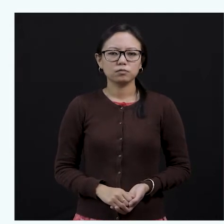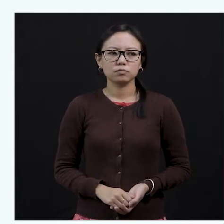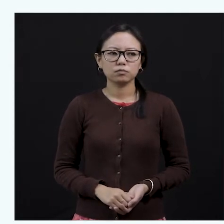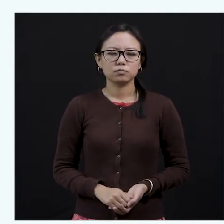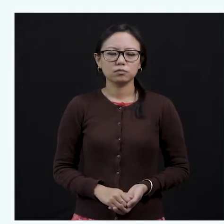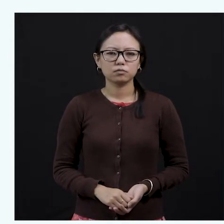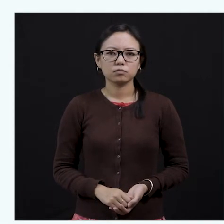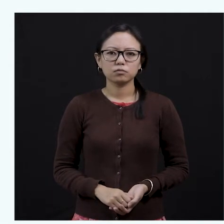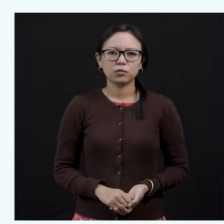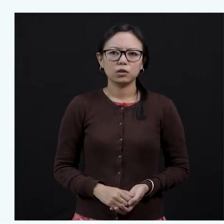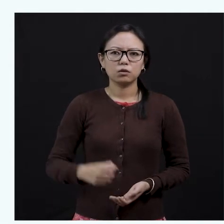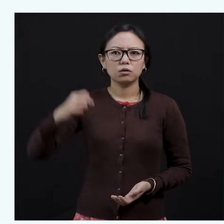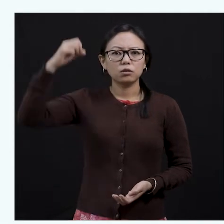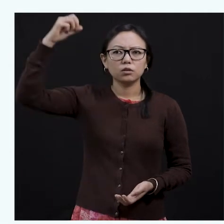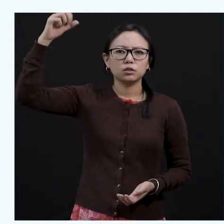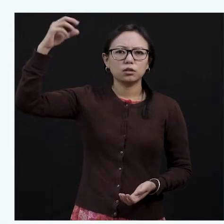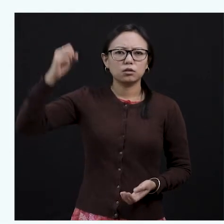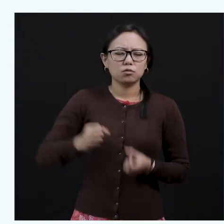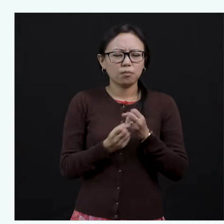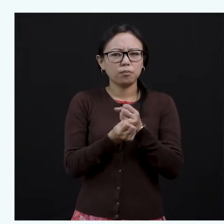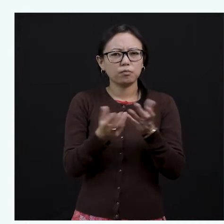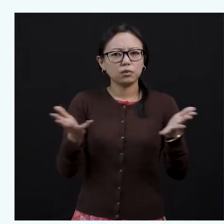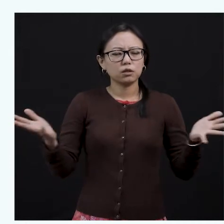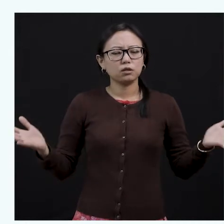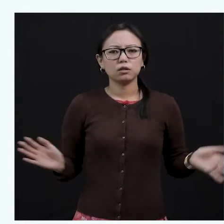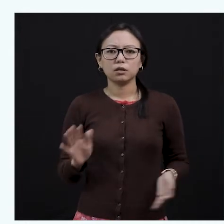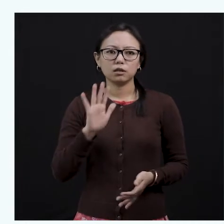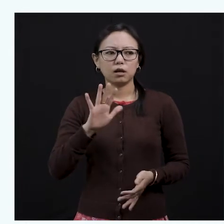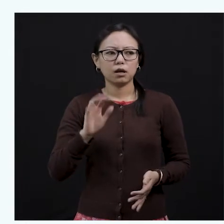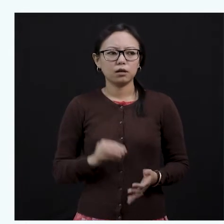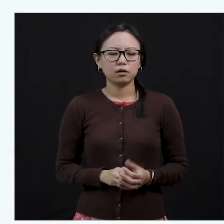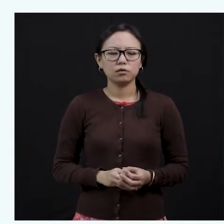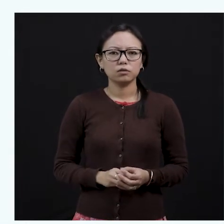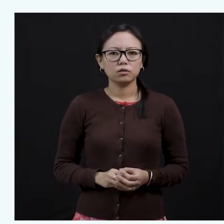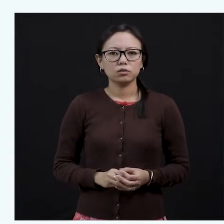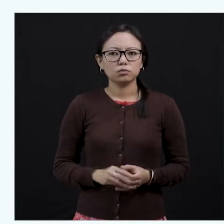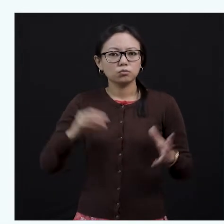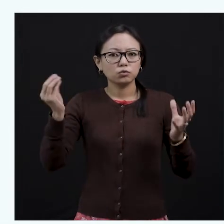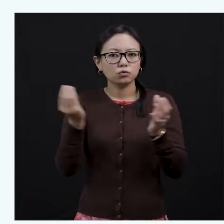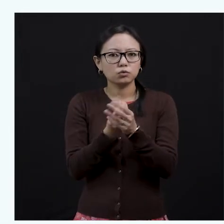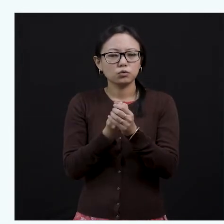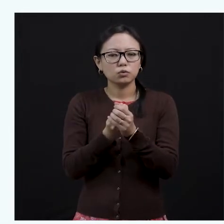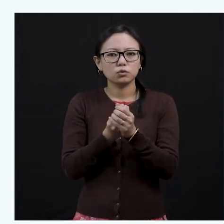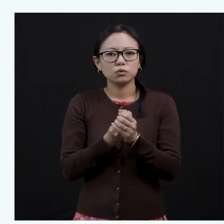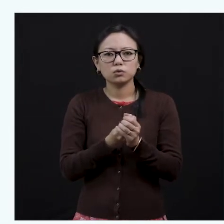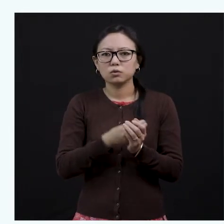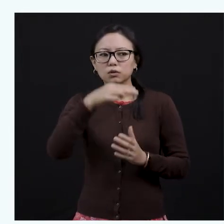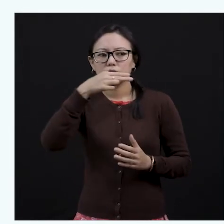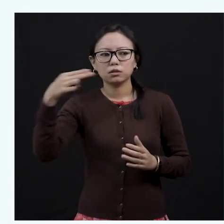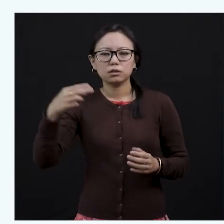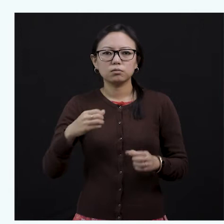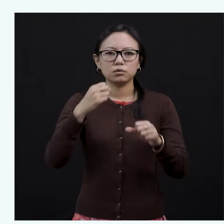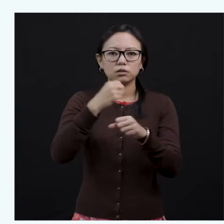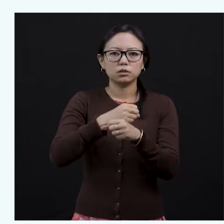these stars, there are millions of them and they gather together forming a galaxy. See, what you see